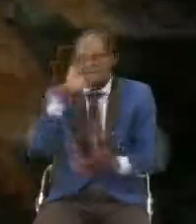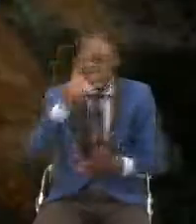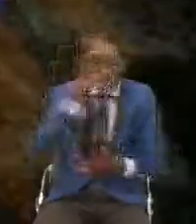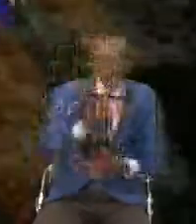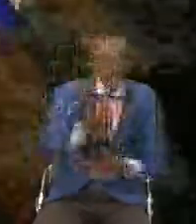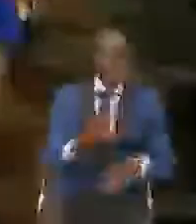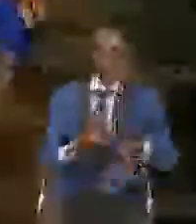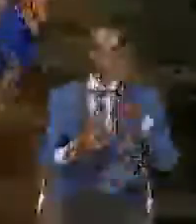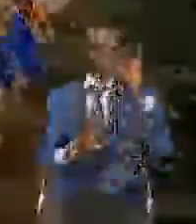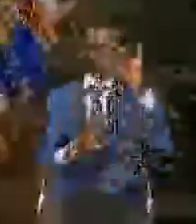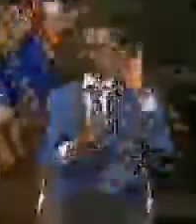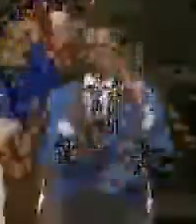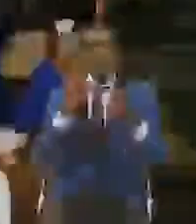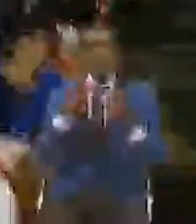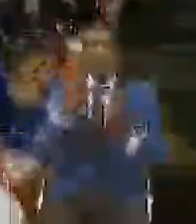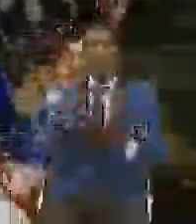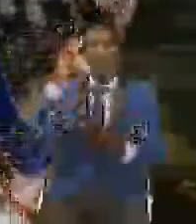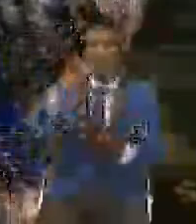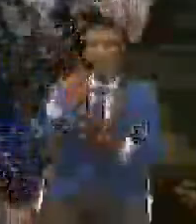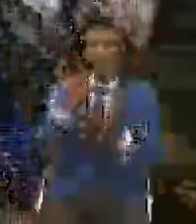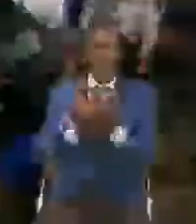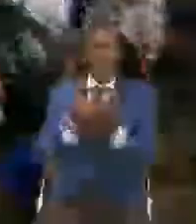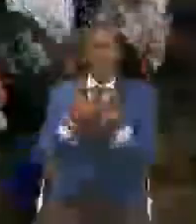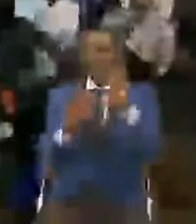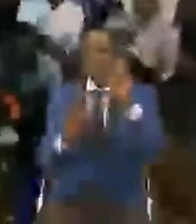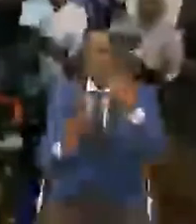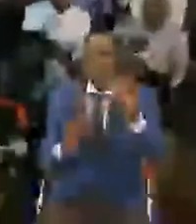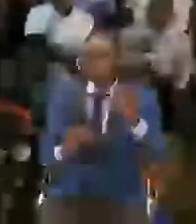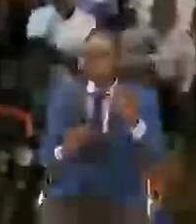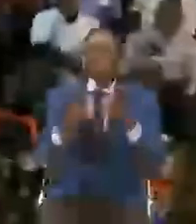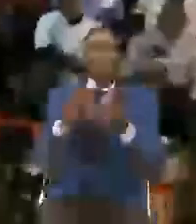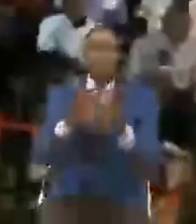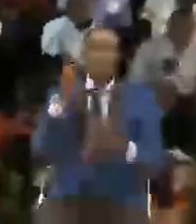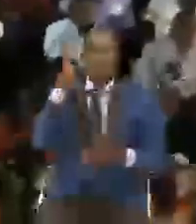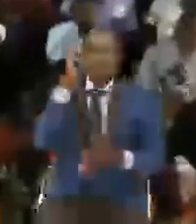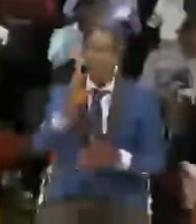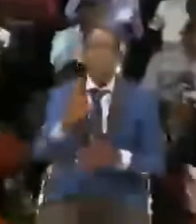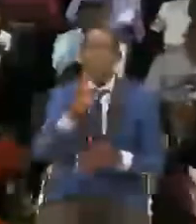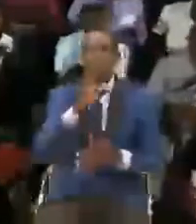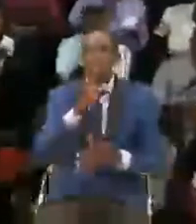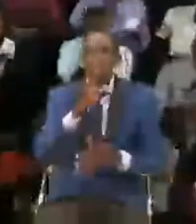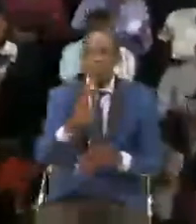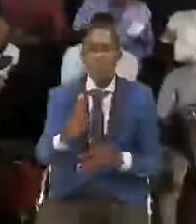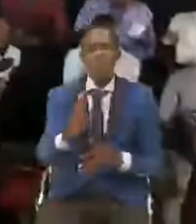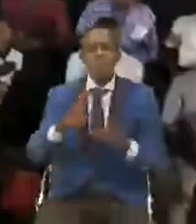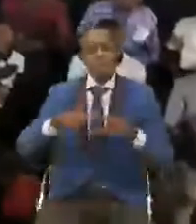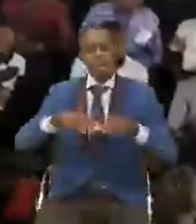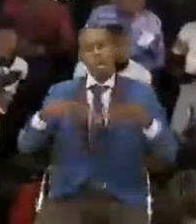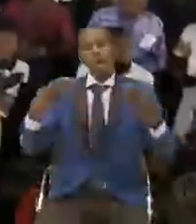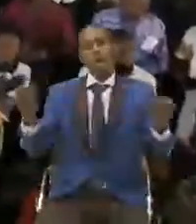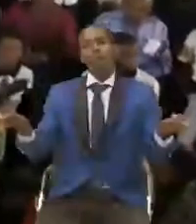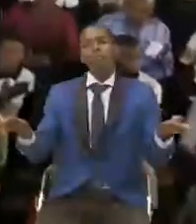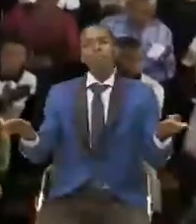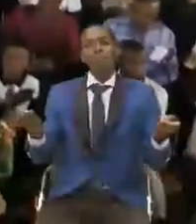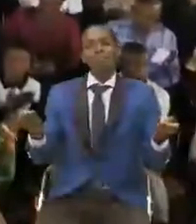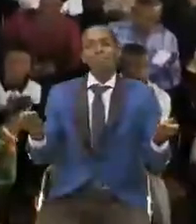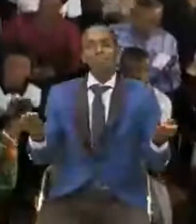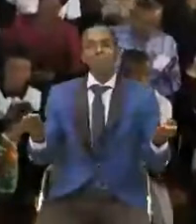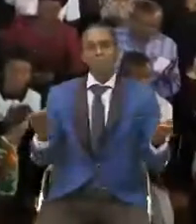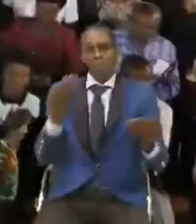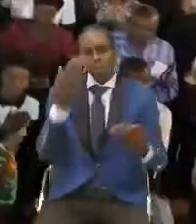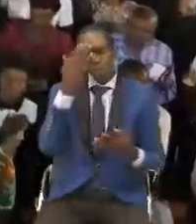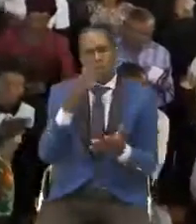I will receive. And he that seeketh, findeth, and to him that knocketh, it